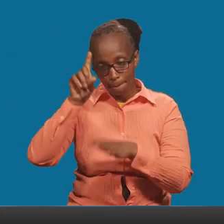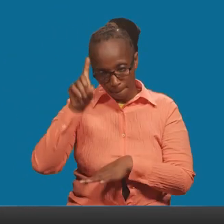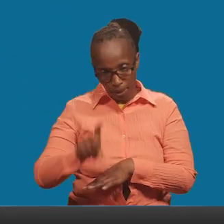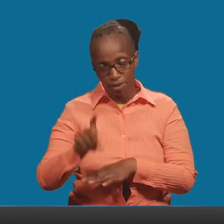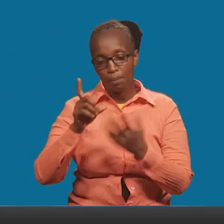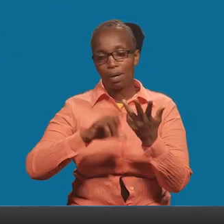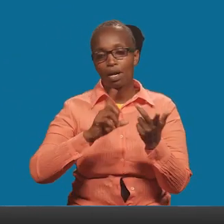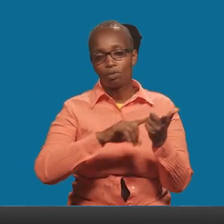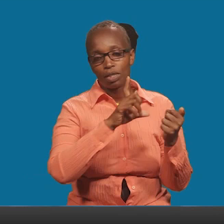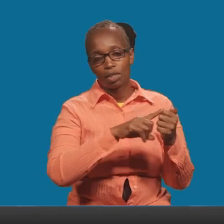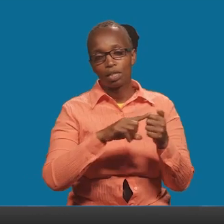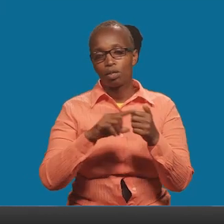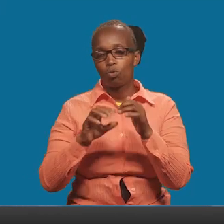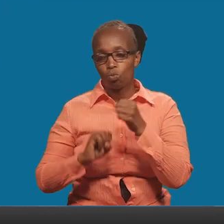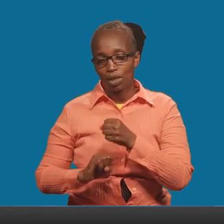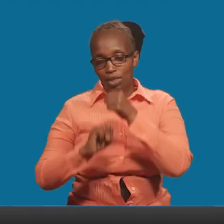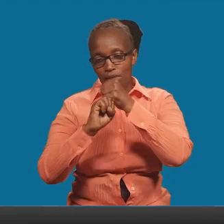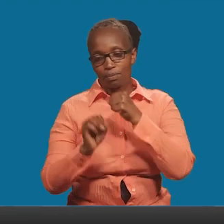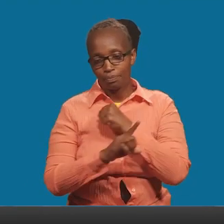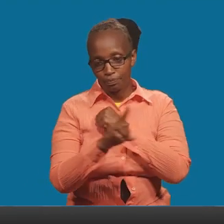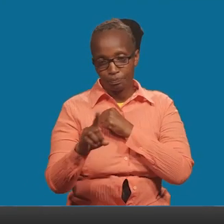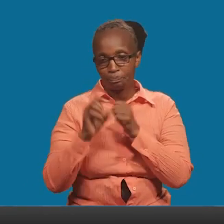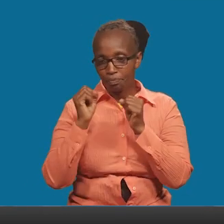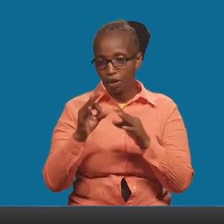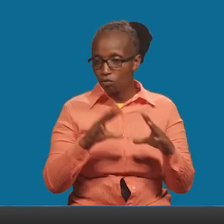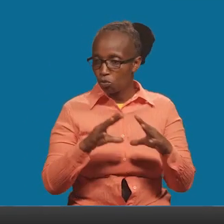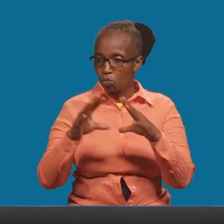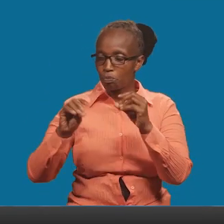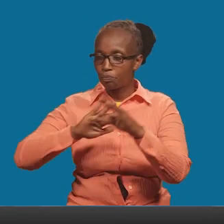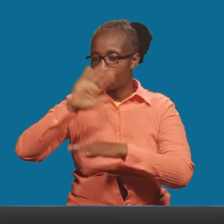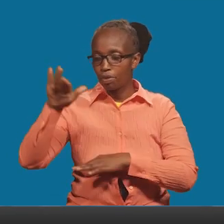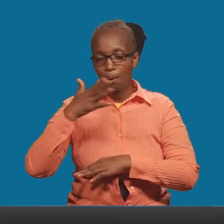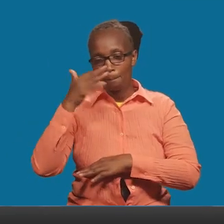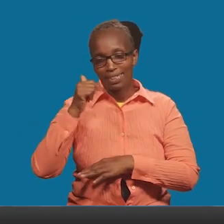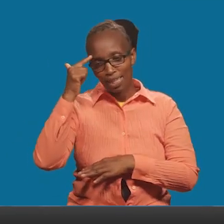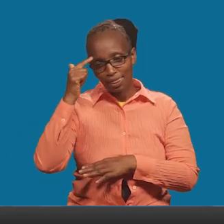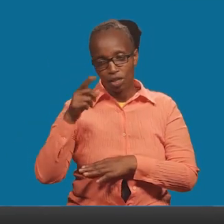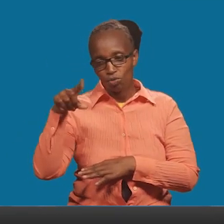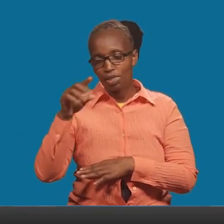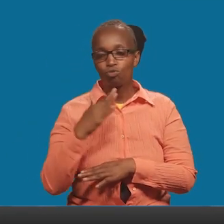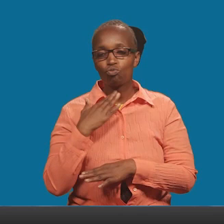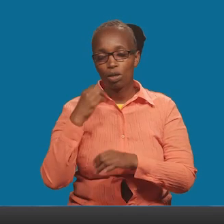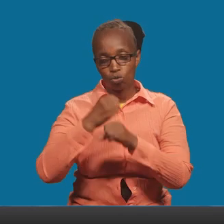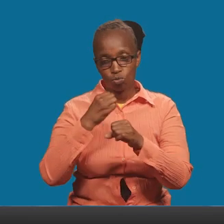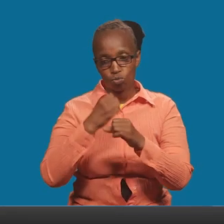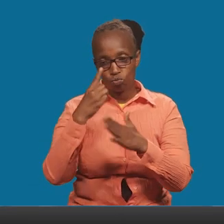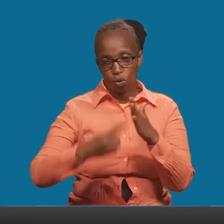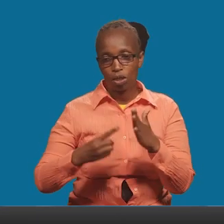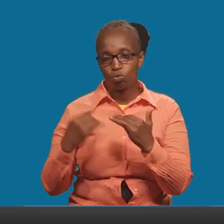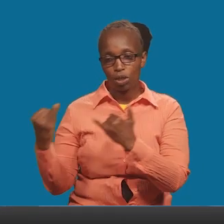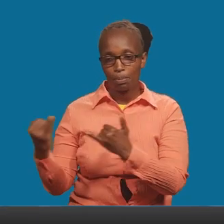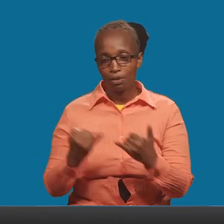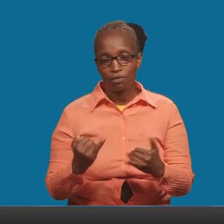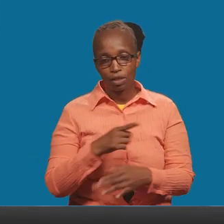government. I believe in you. I support you. And when you go back, go and think what you want to do. We will call you now